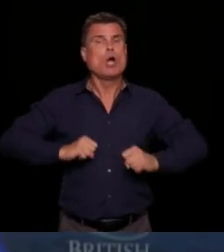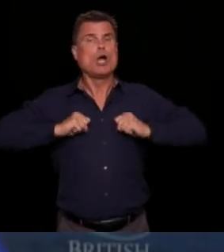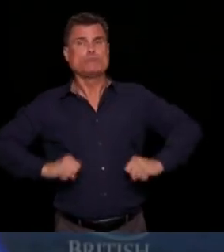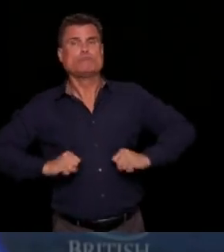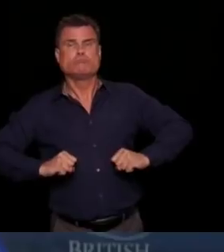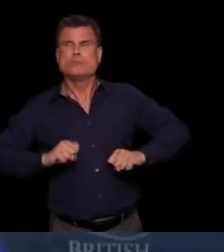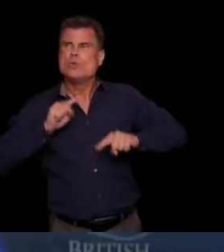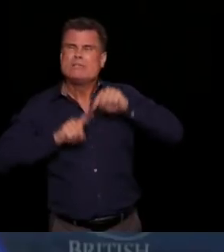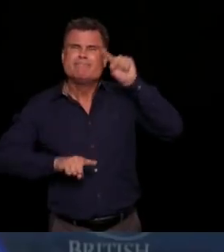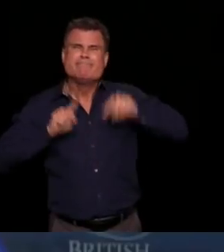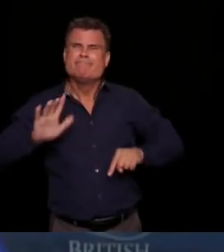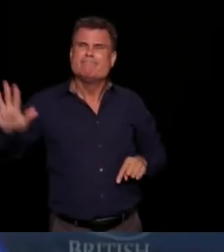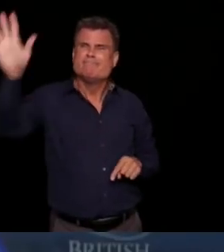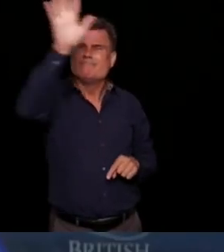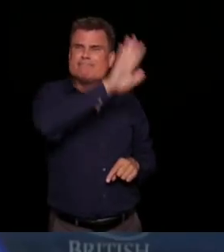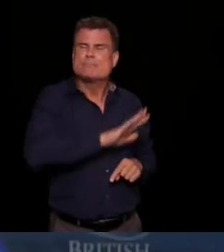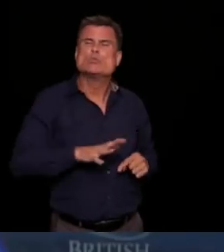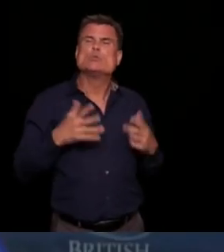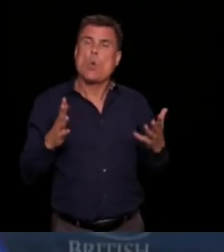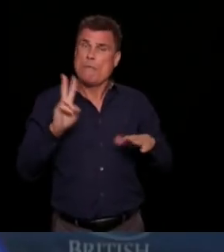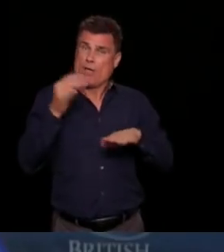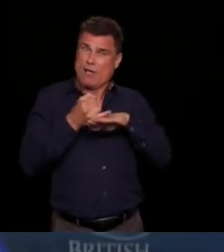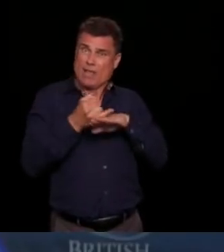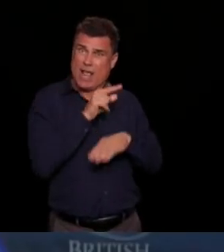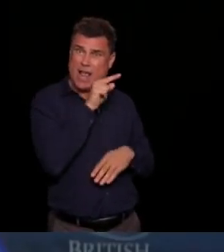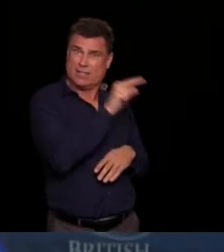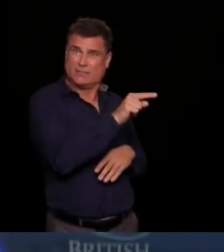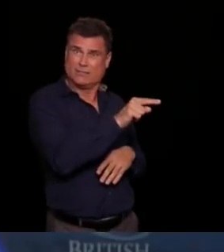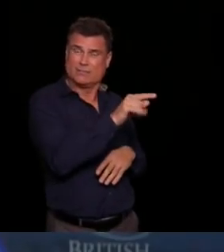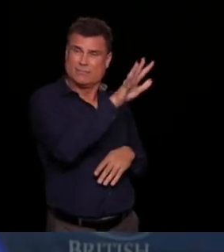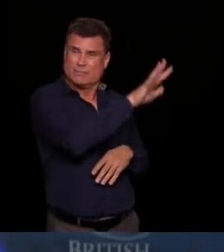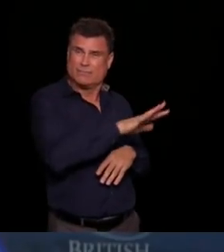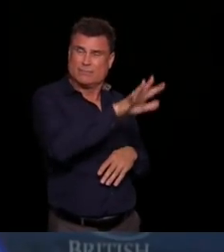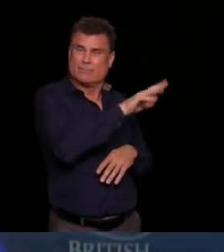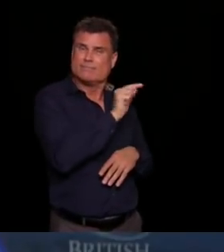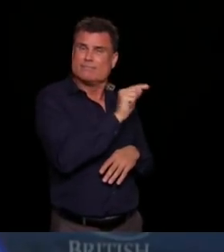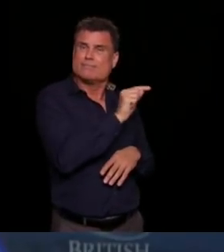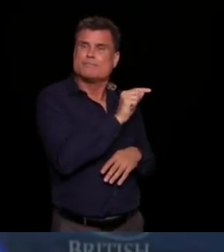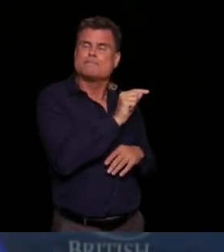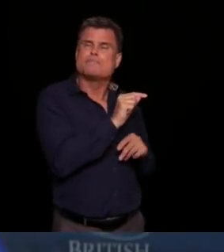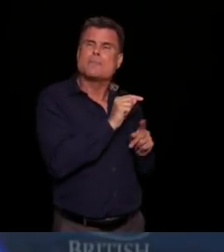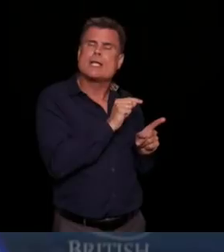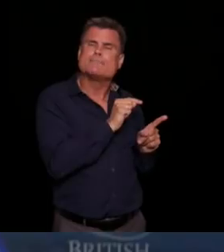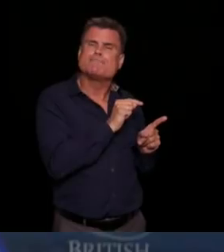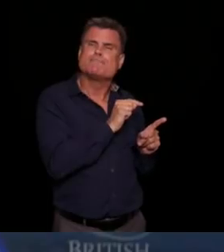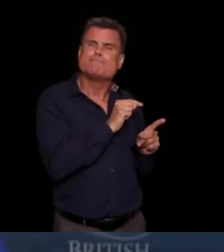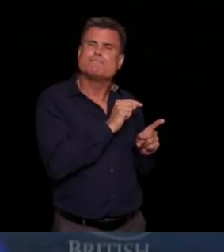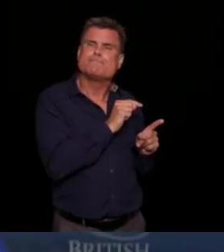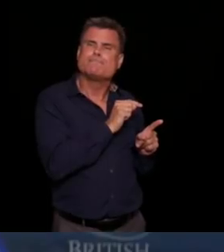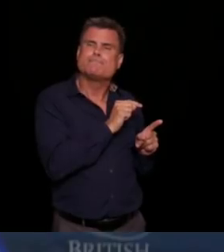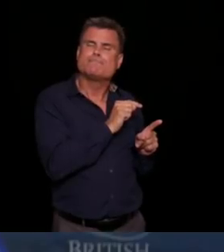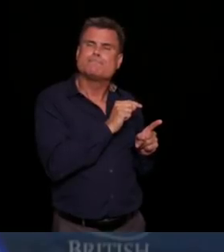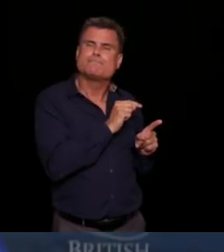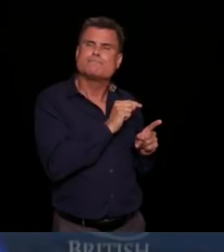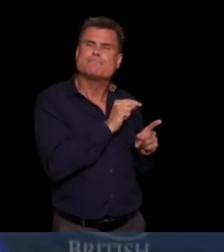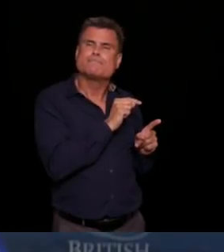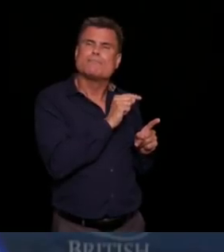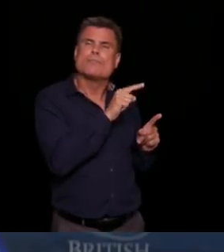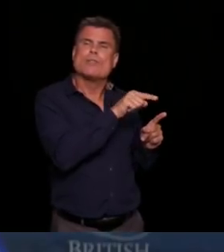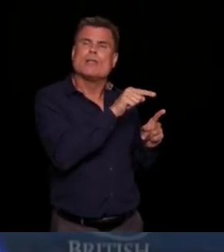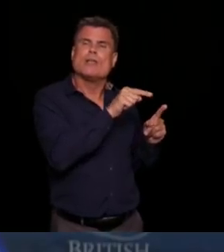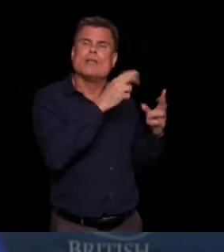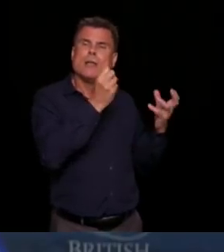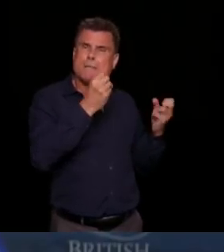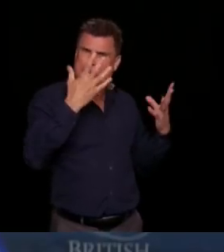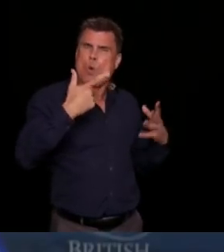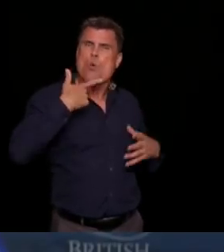of the rate of positive tests is lower than any of the other health authorities in British Columbia. There are many communities because of a relatively high